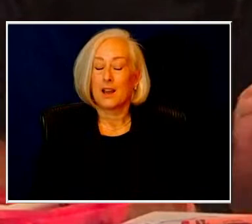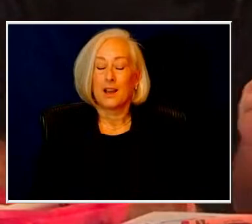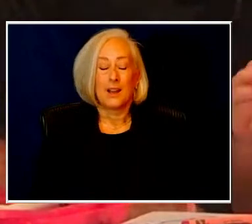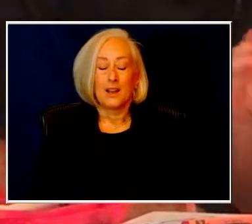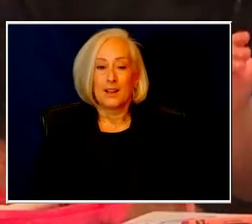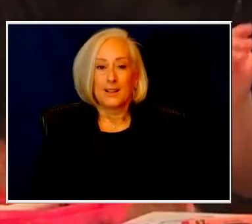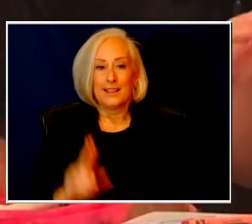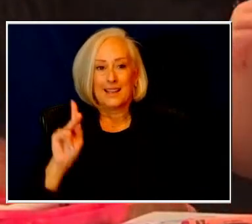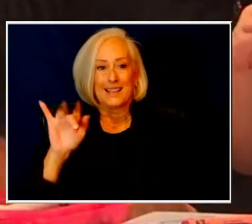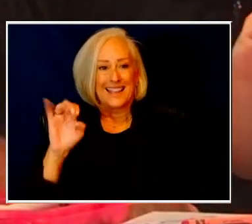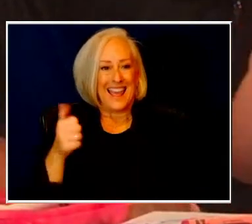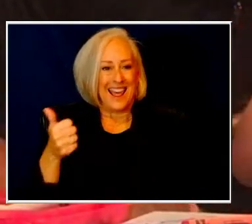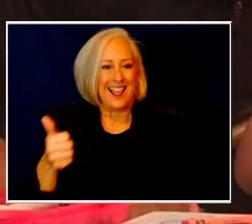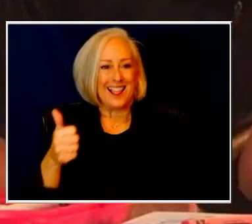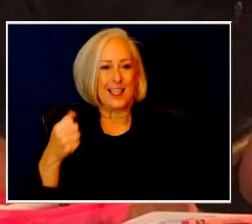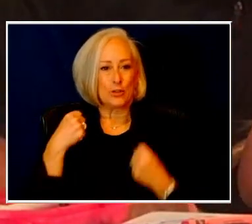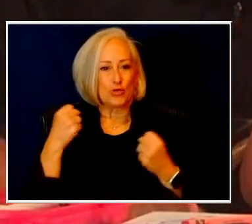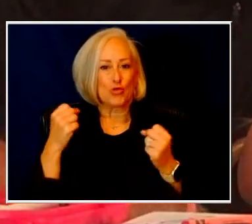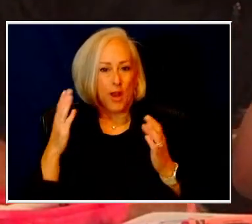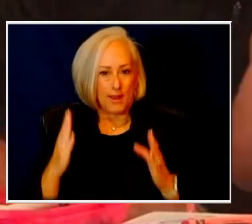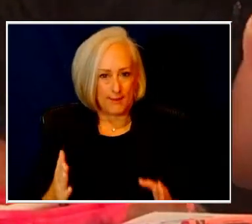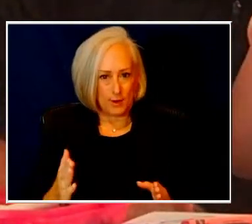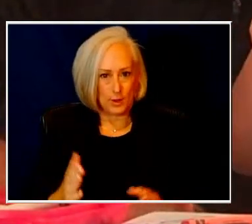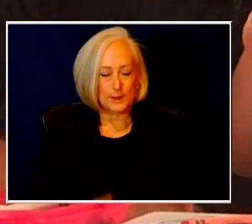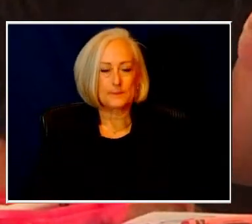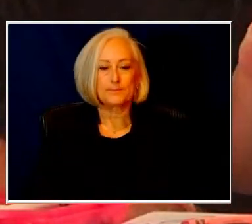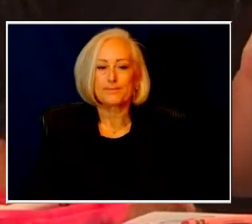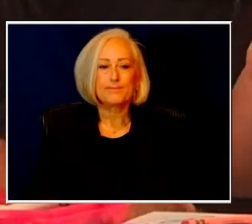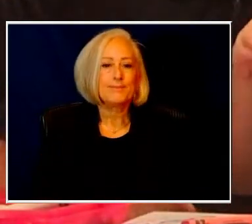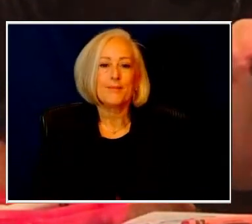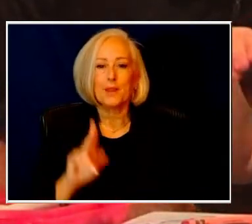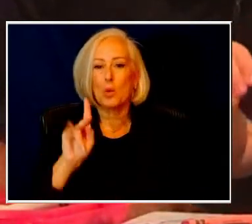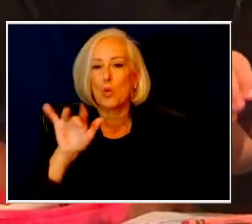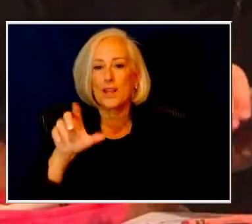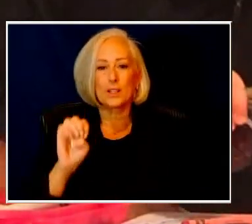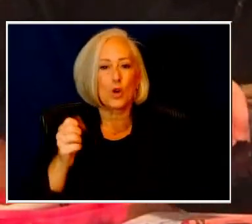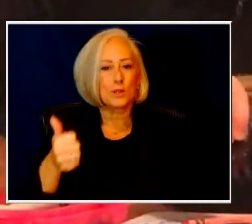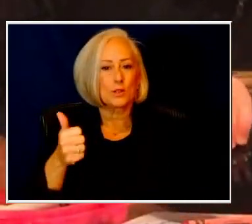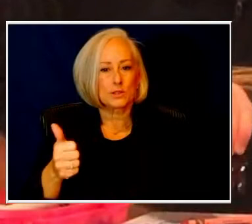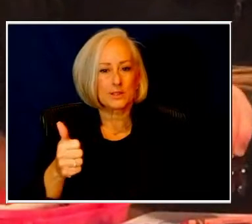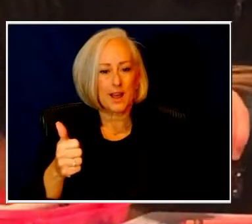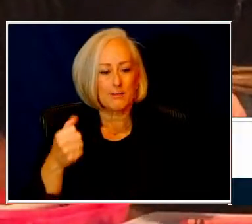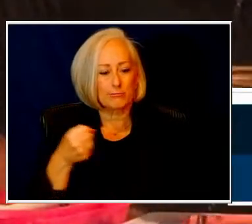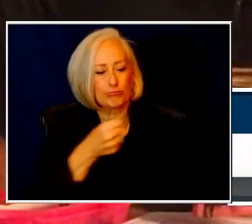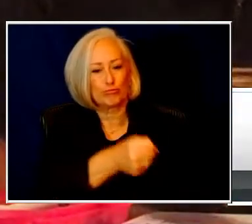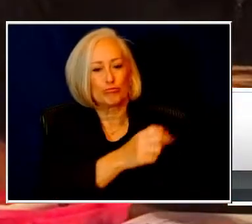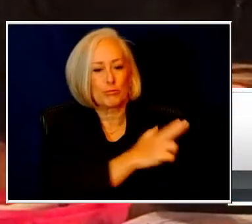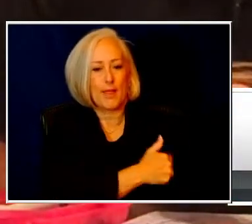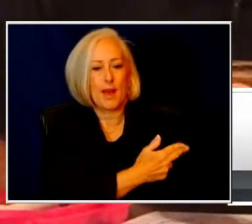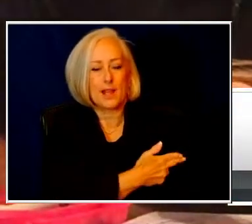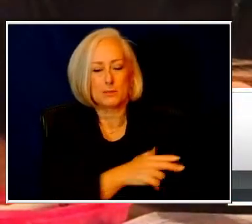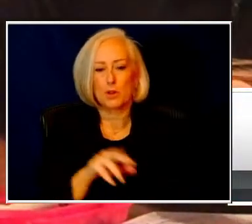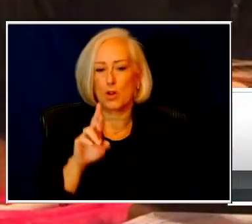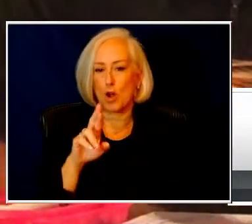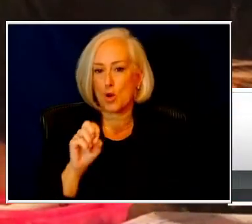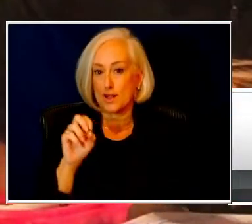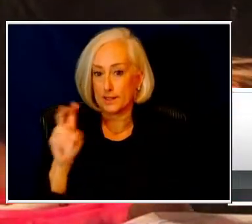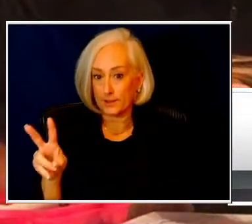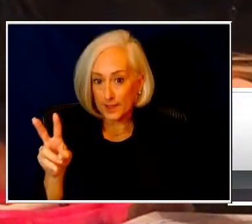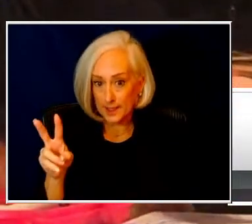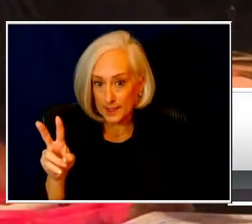Kale kind of was our driver. But, you know, when Cole was in the hospital with RSV, and even before that, we got to